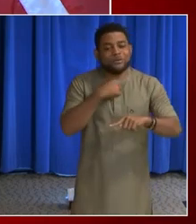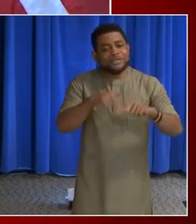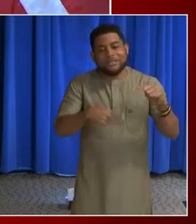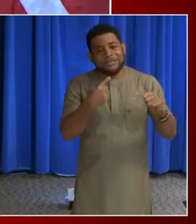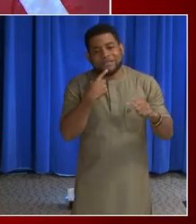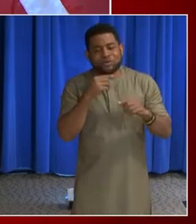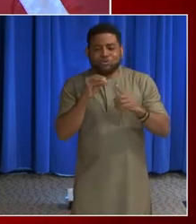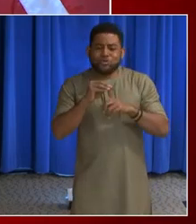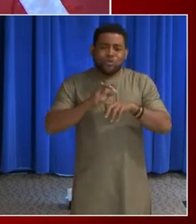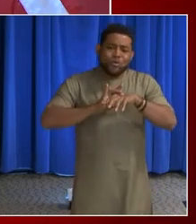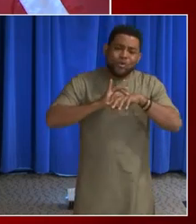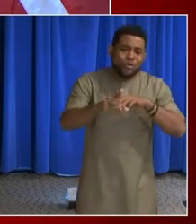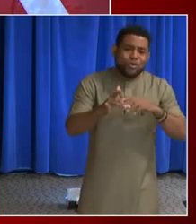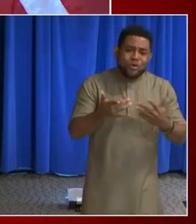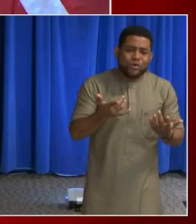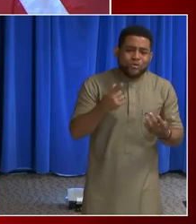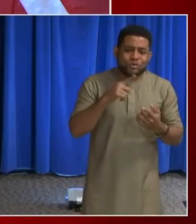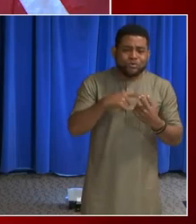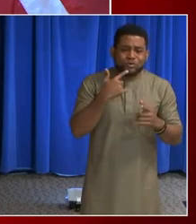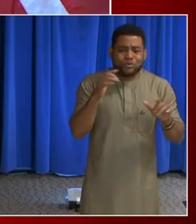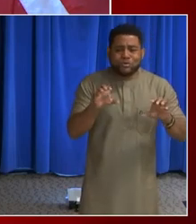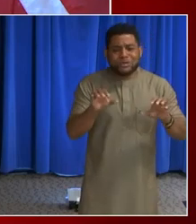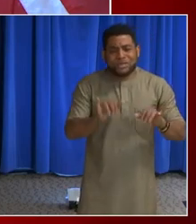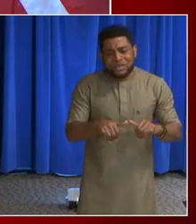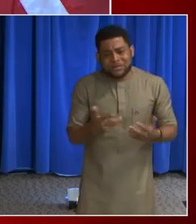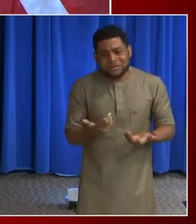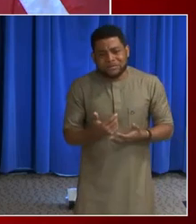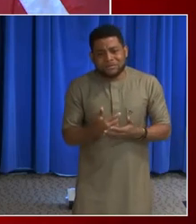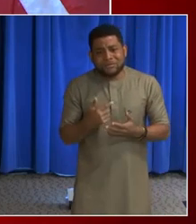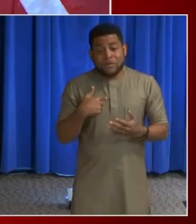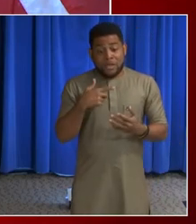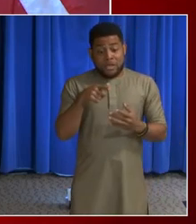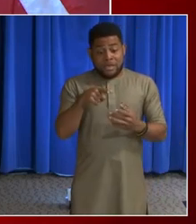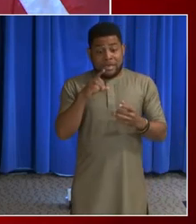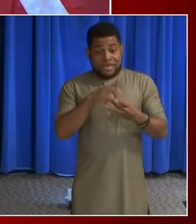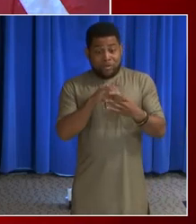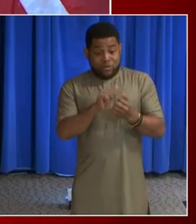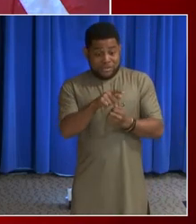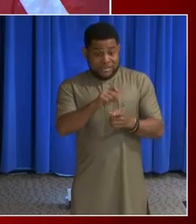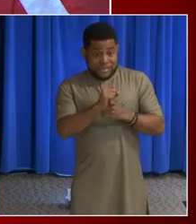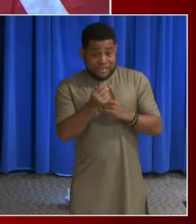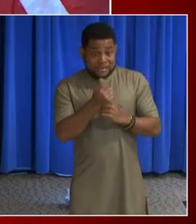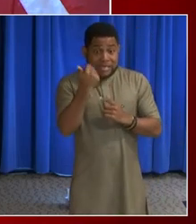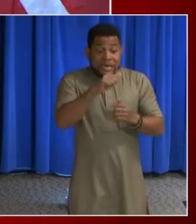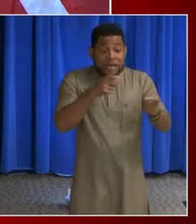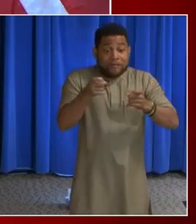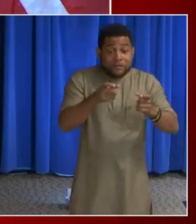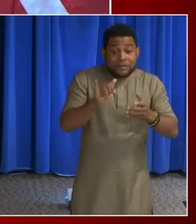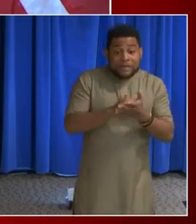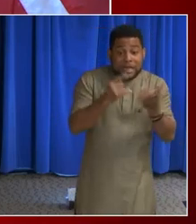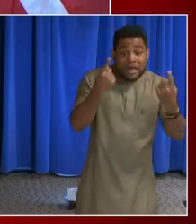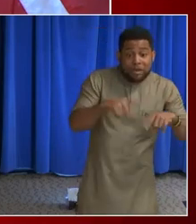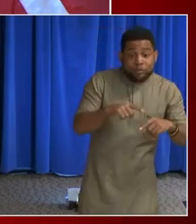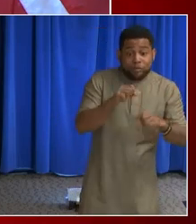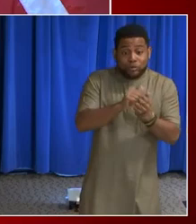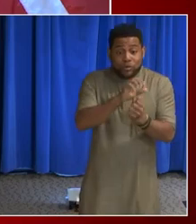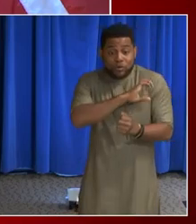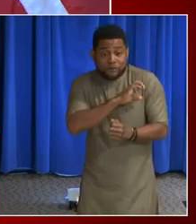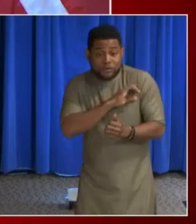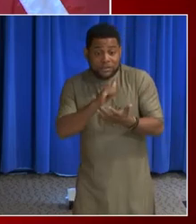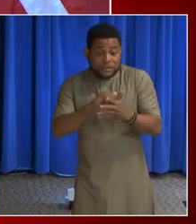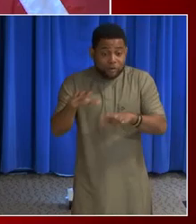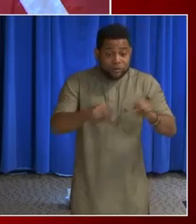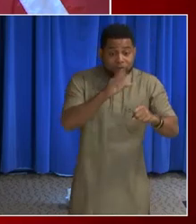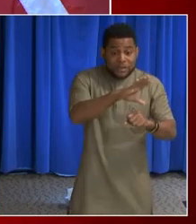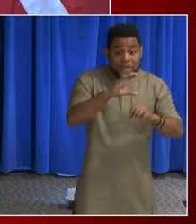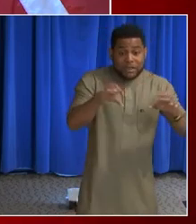it's too early to do that, and doing that would jeopardize any administrative things that happen with officers who took whatever action they took in those